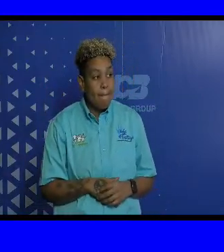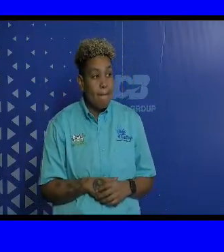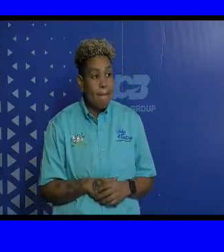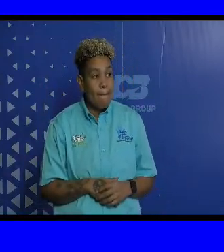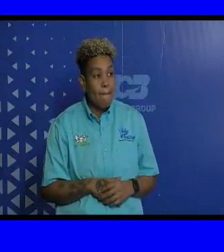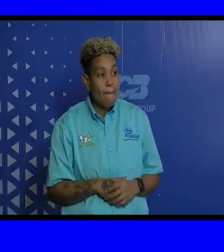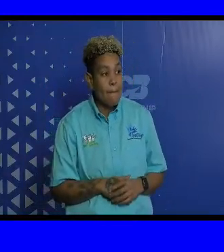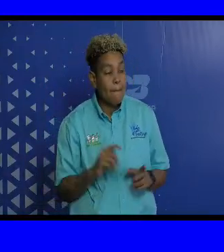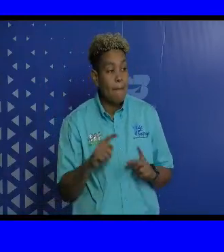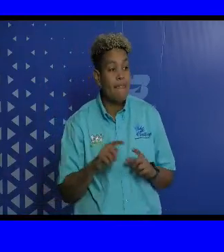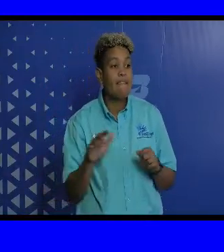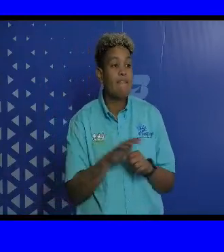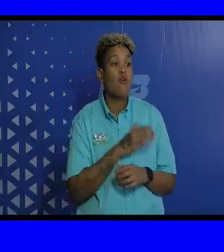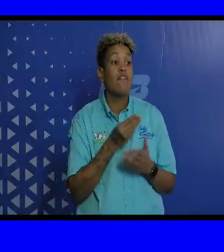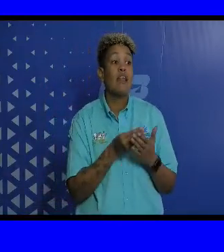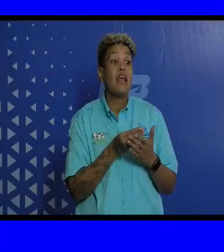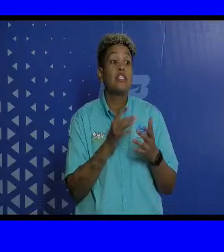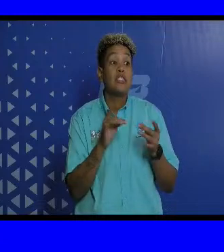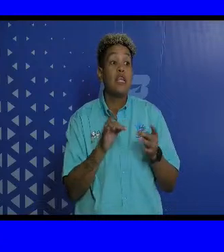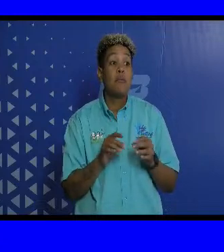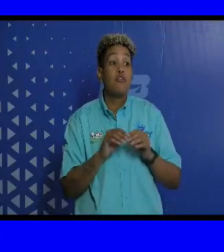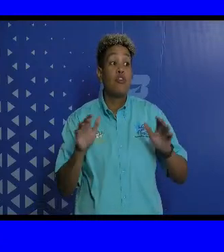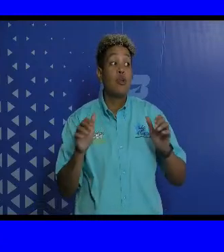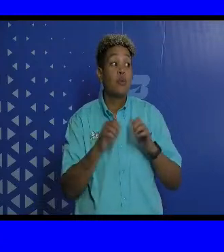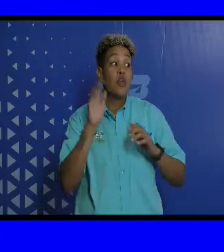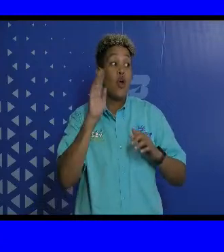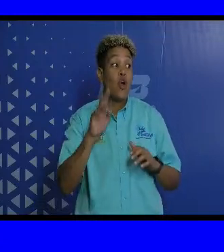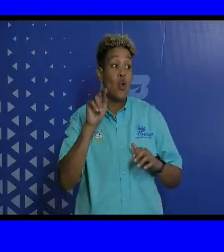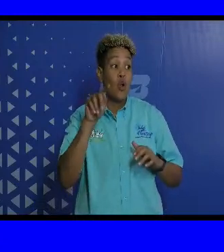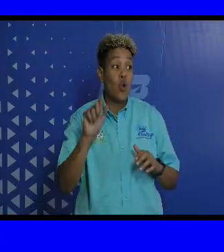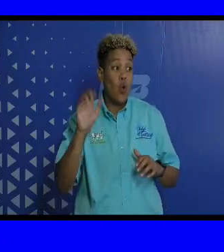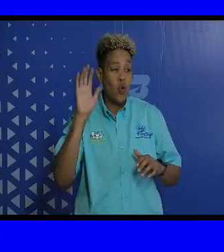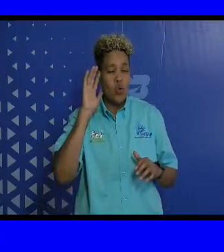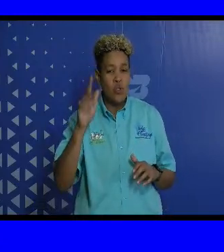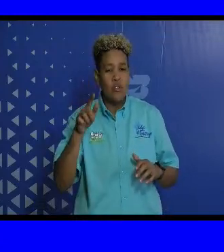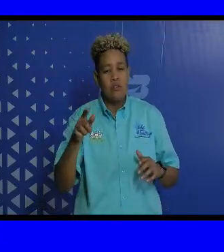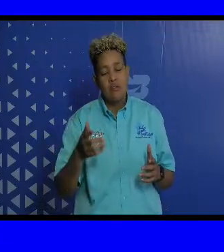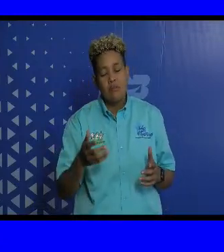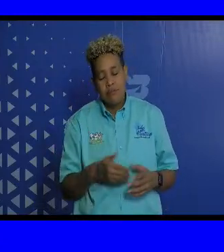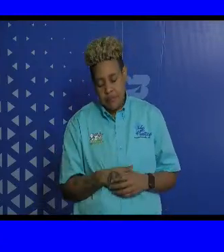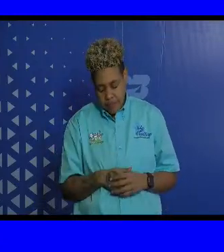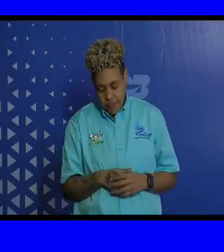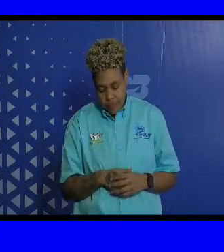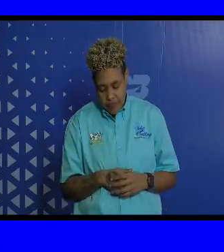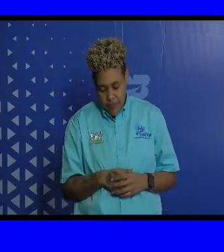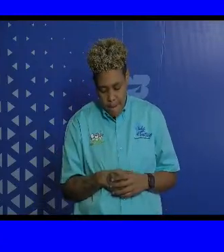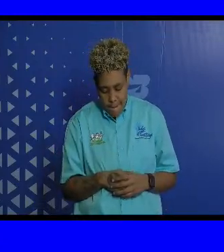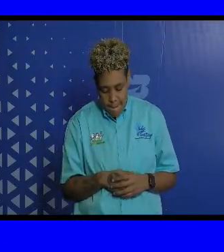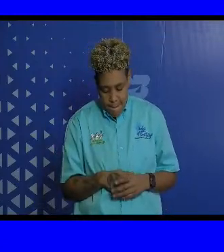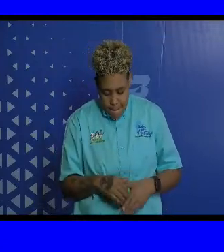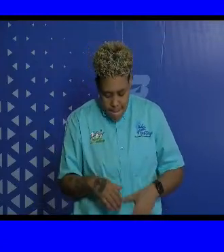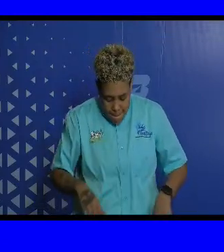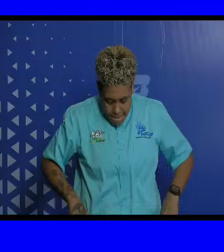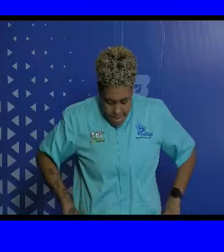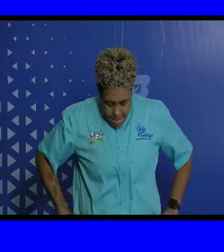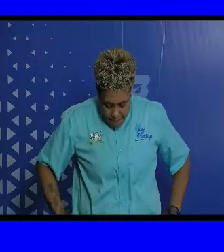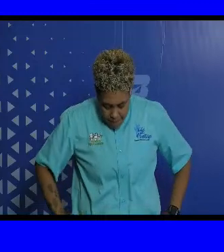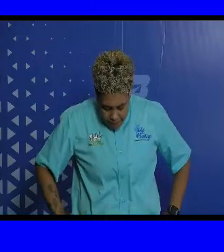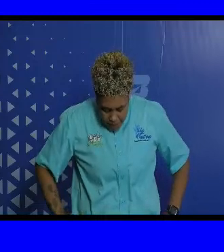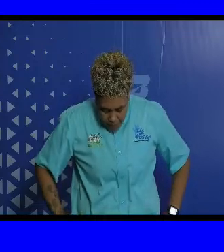when the full financial statements are released, with all the notes, there's pretty good disclosure in